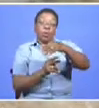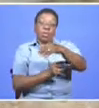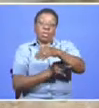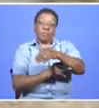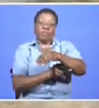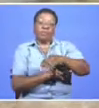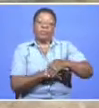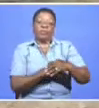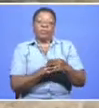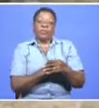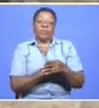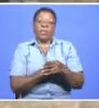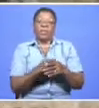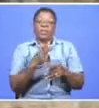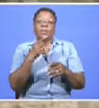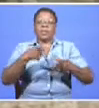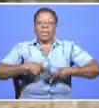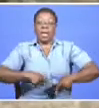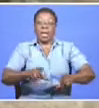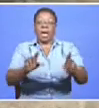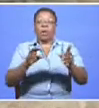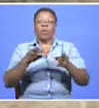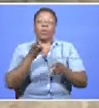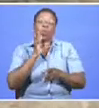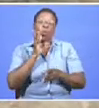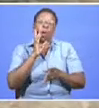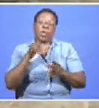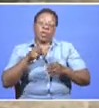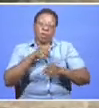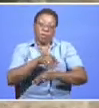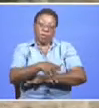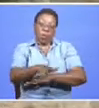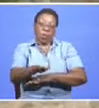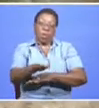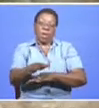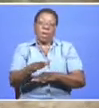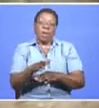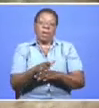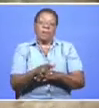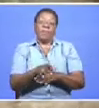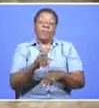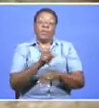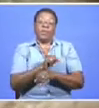can see them behind me, that allows the water to flow. But it still doesn't allow full